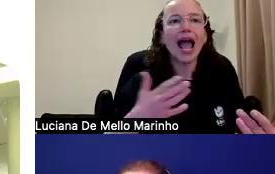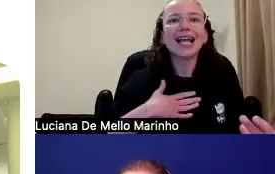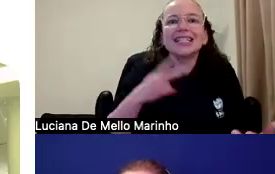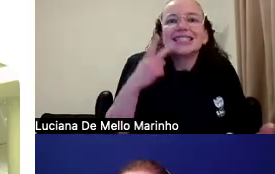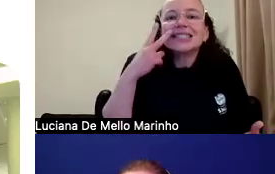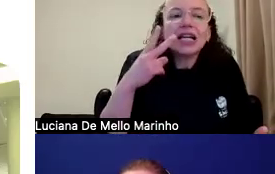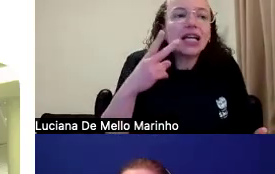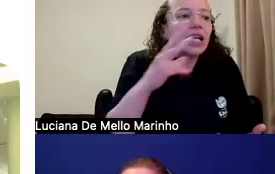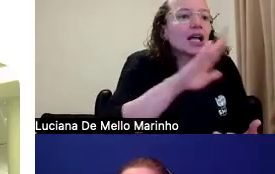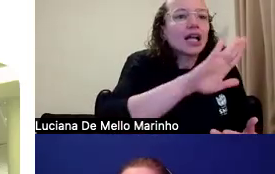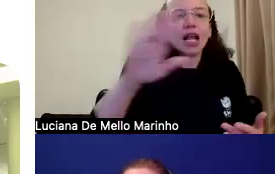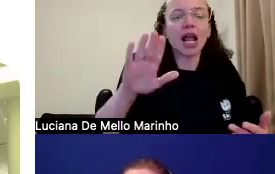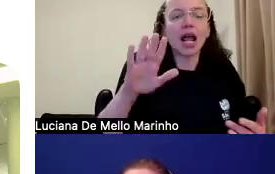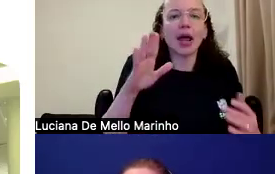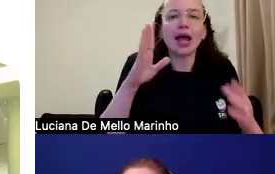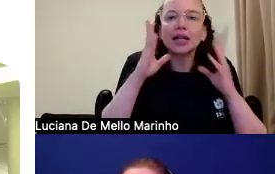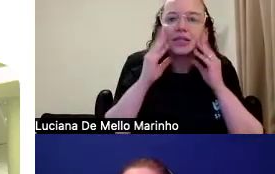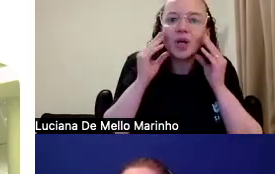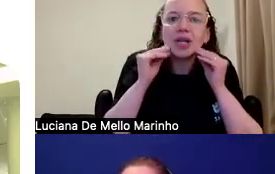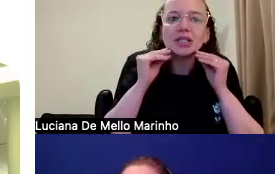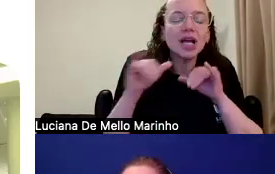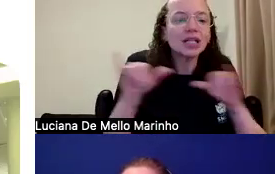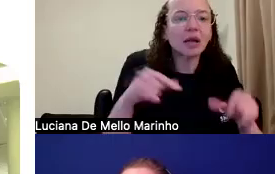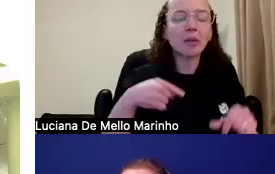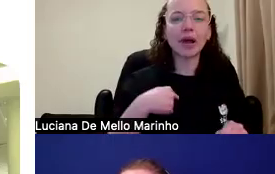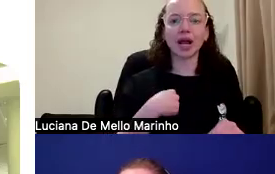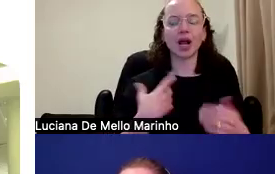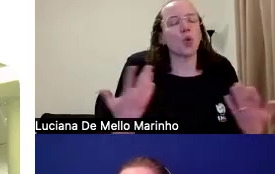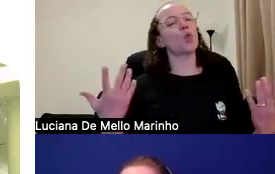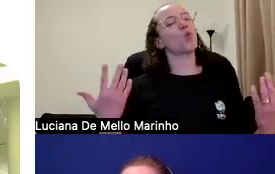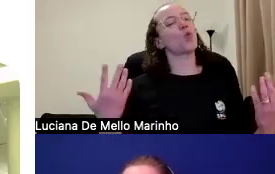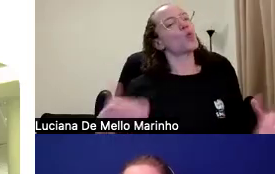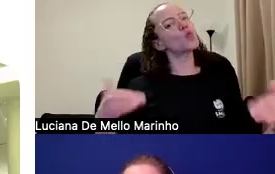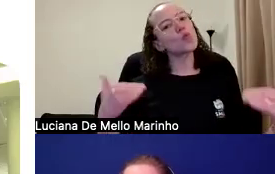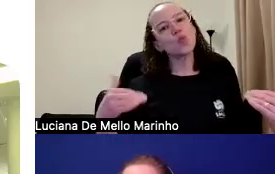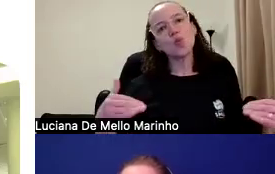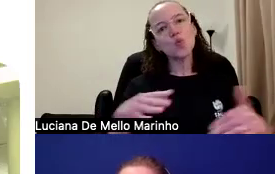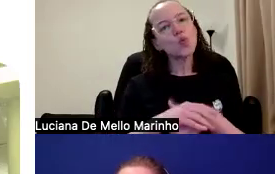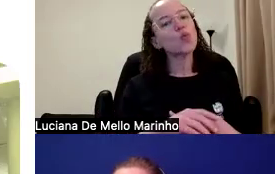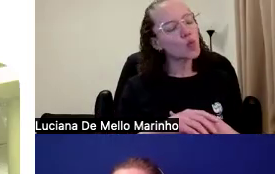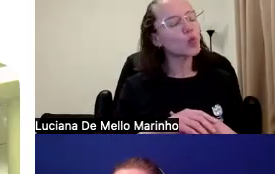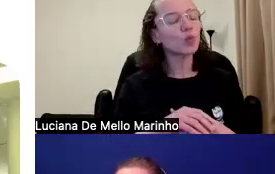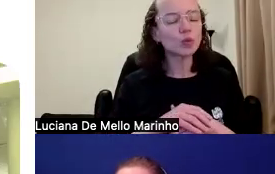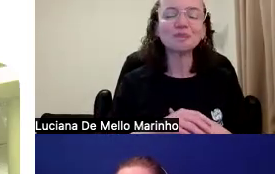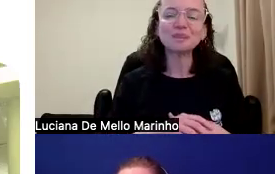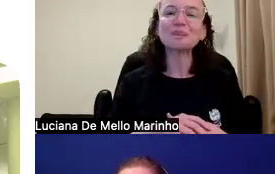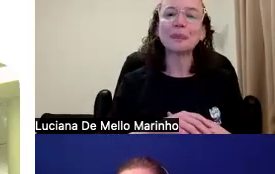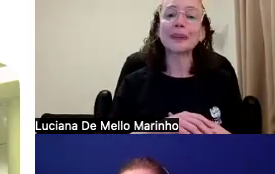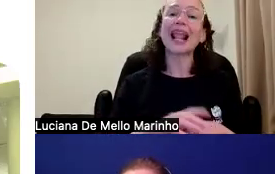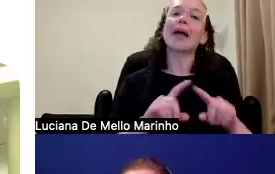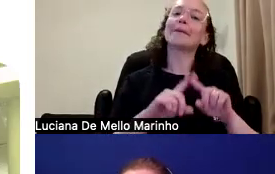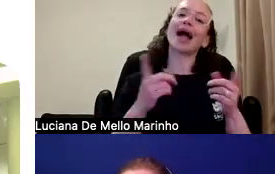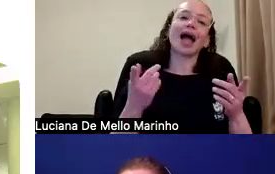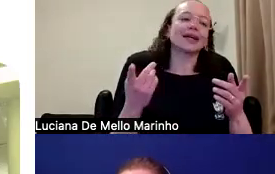fell in. Like, I was able to see their experiences that are similar to mine, and that